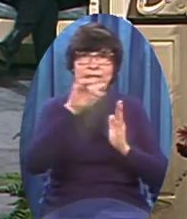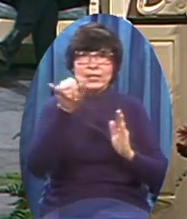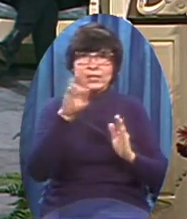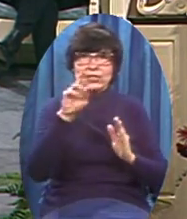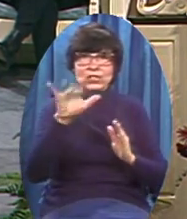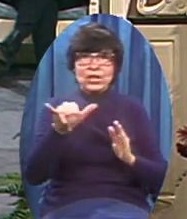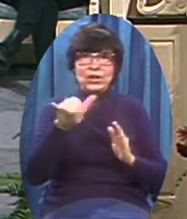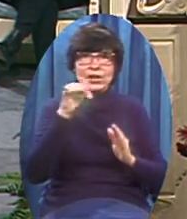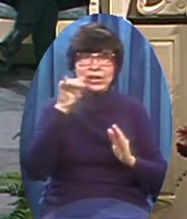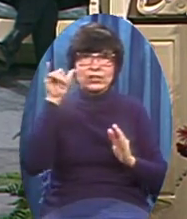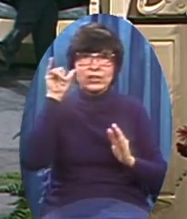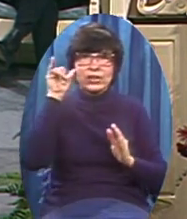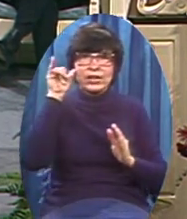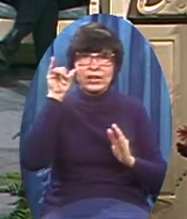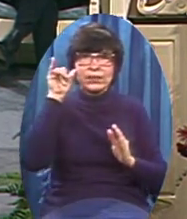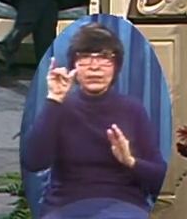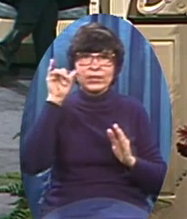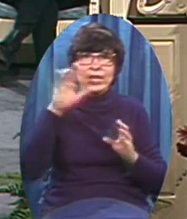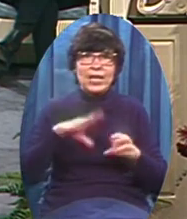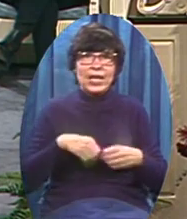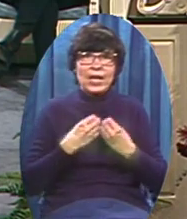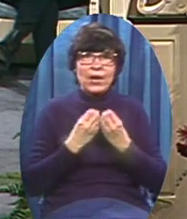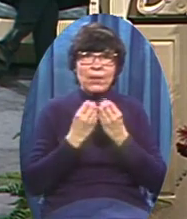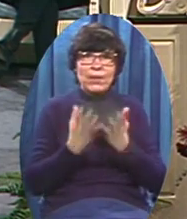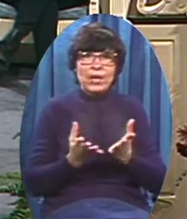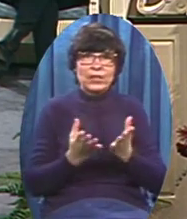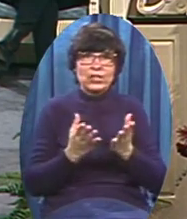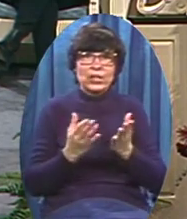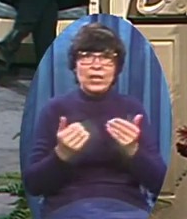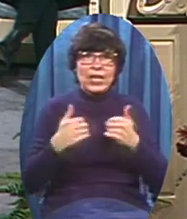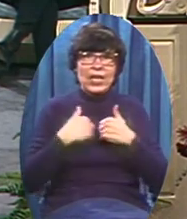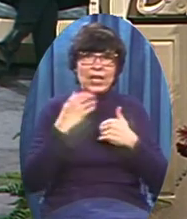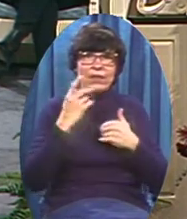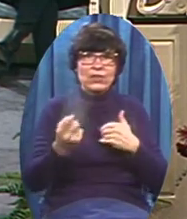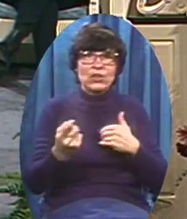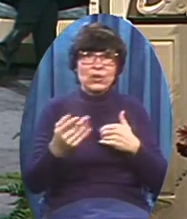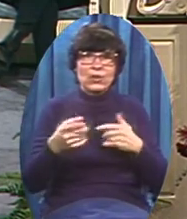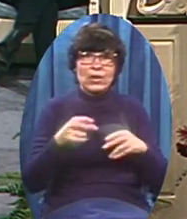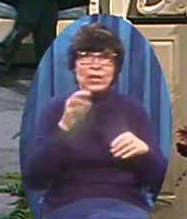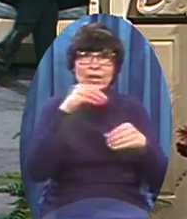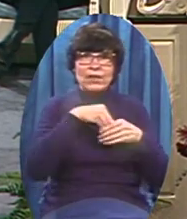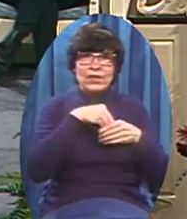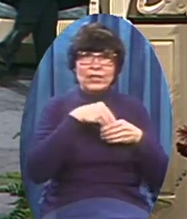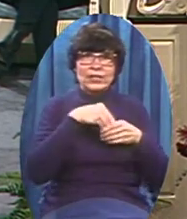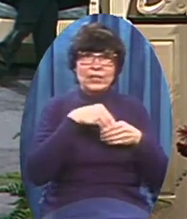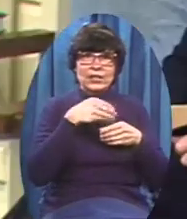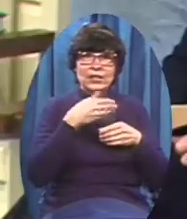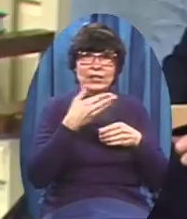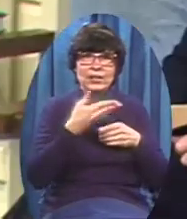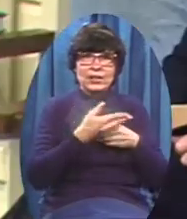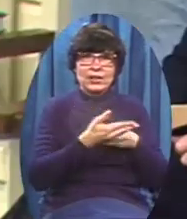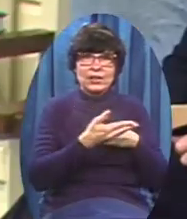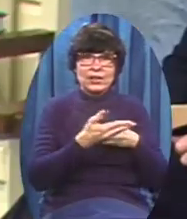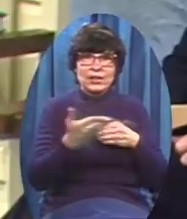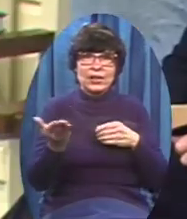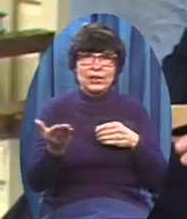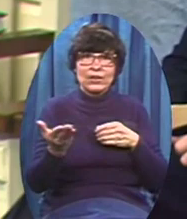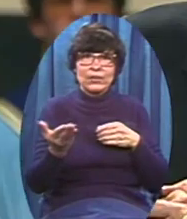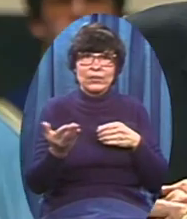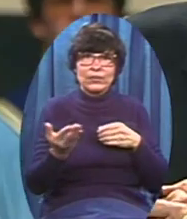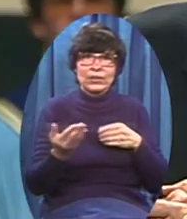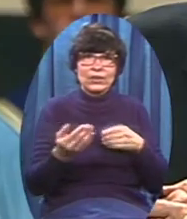repeating this? I said, Jerry, how much have you invested here in Liberty Baptist College? Do you mind me telling him? He said,